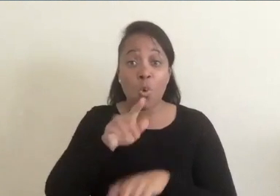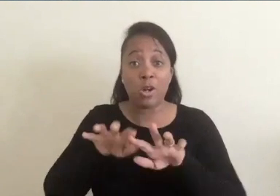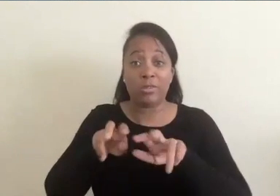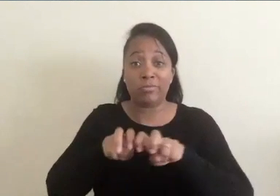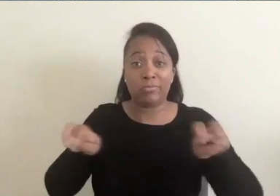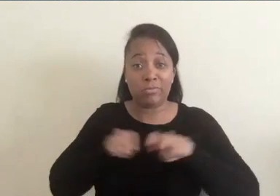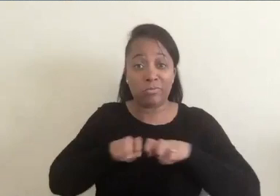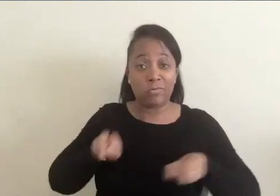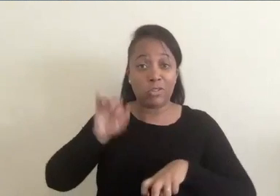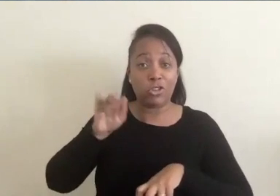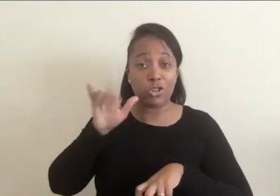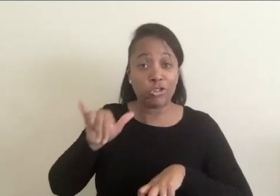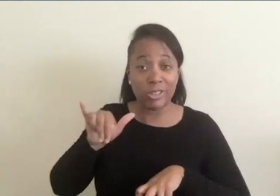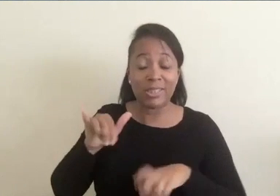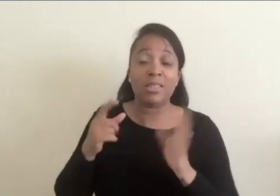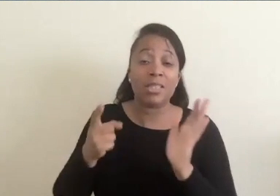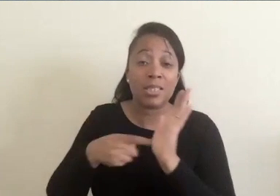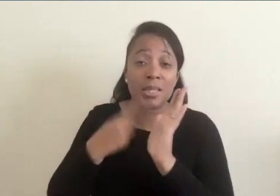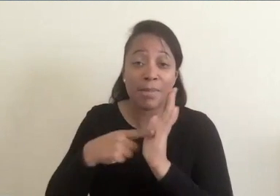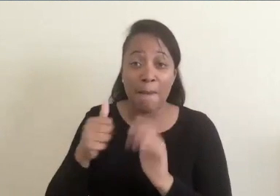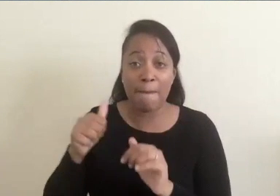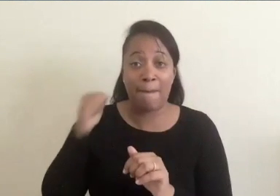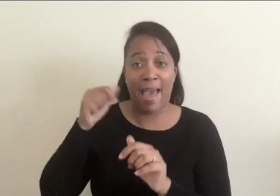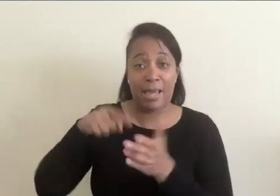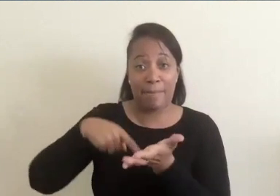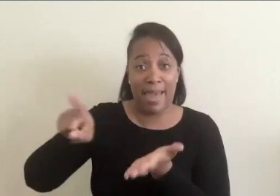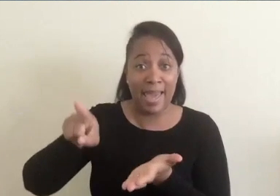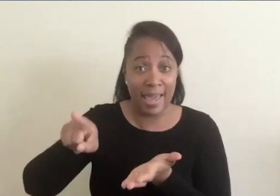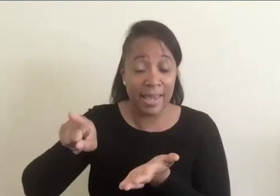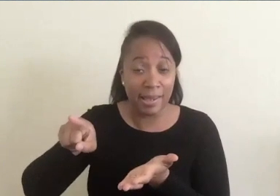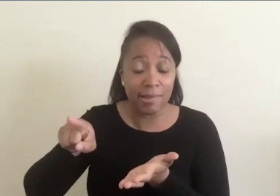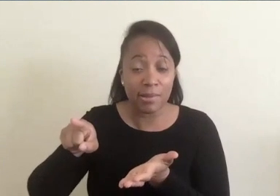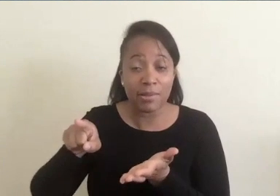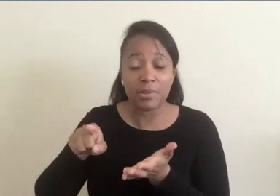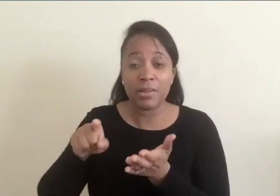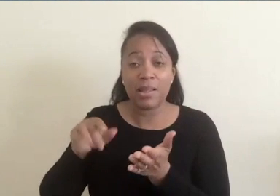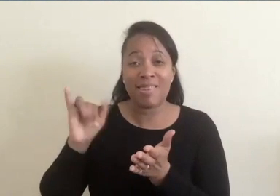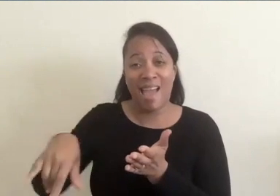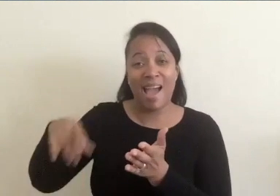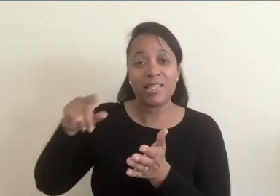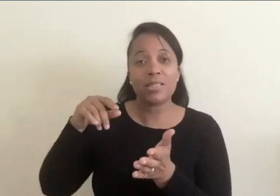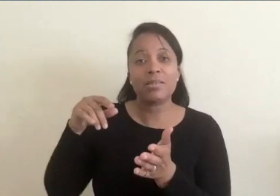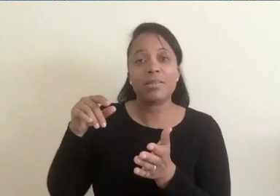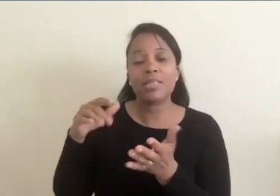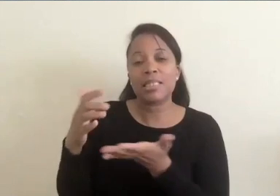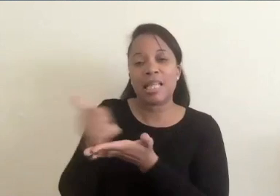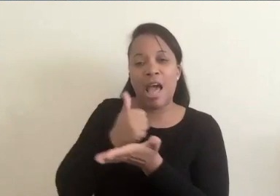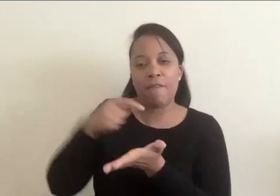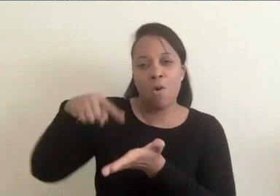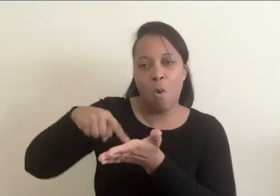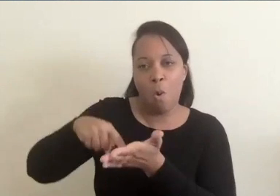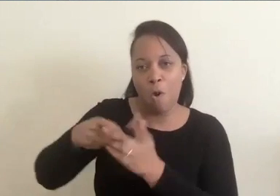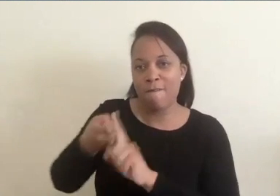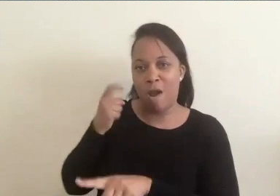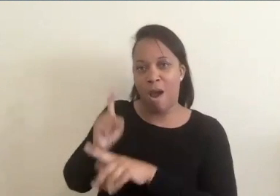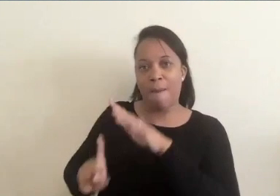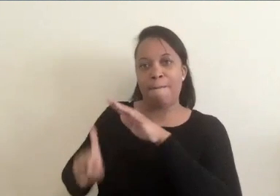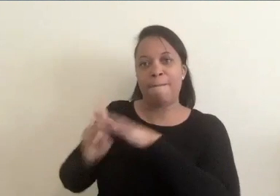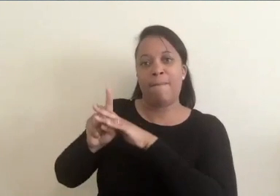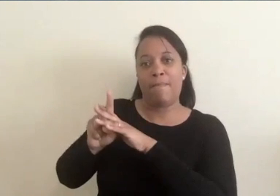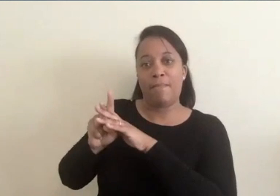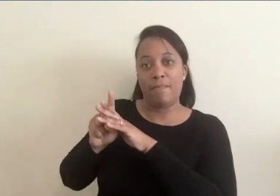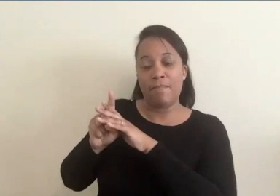judge. Back pay, which is the amount of pay that an employee would get from the time